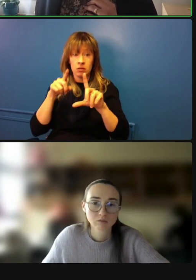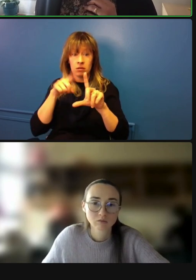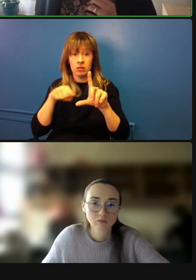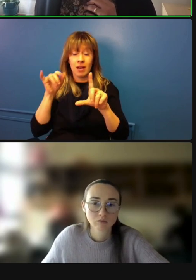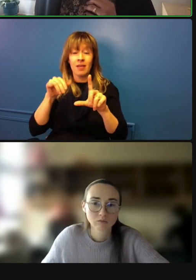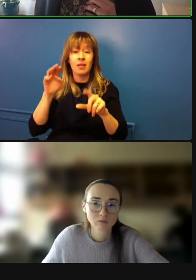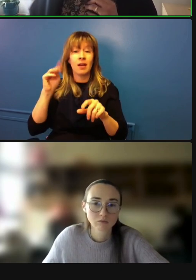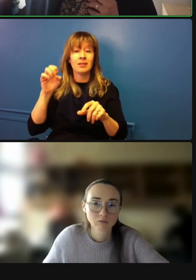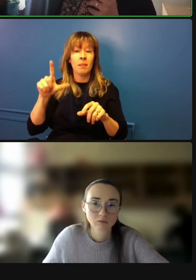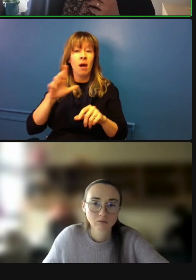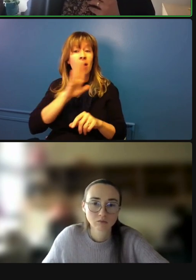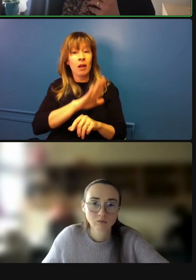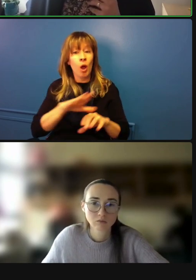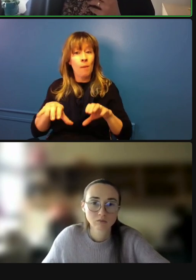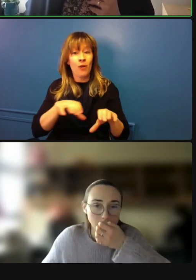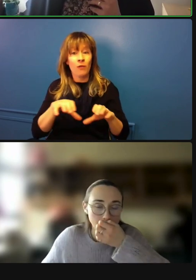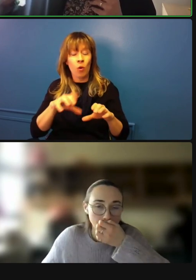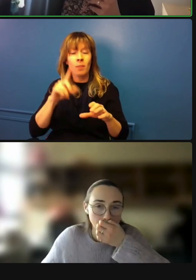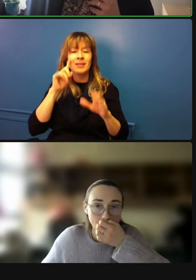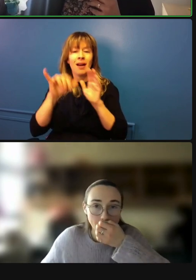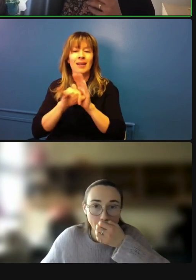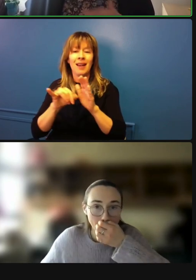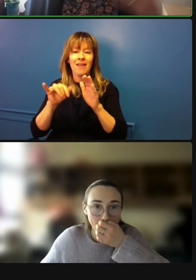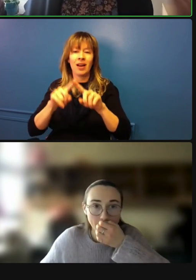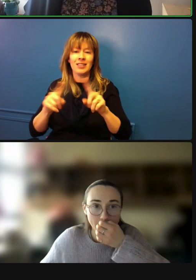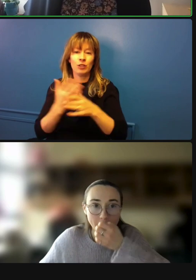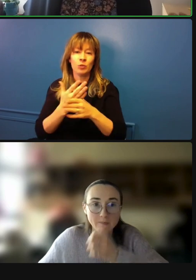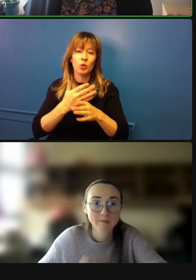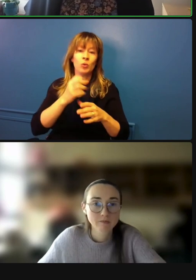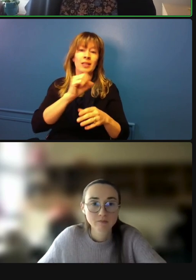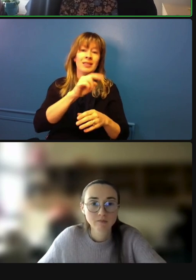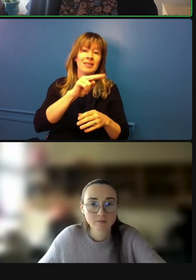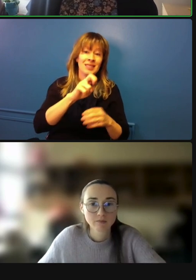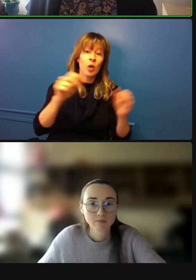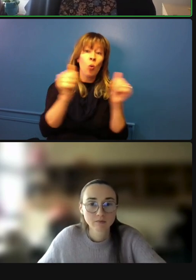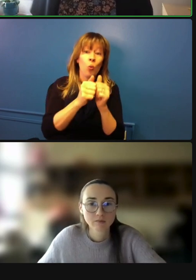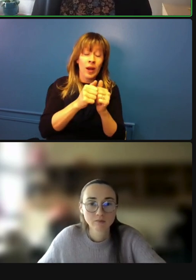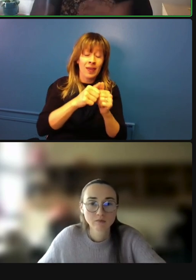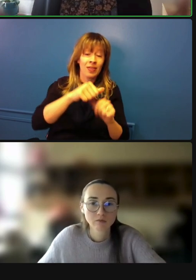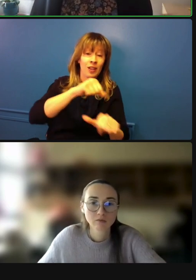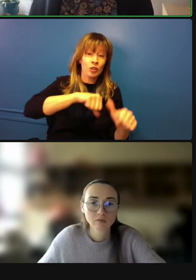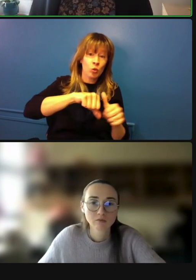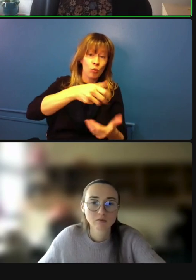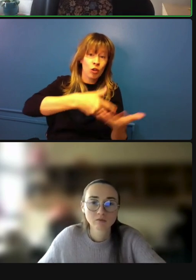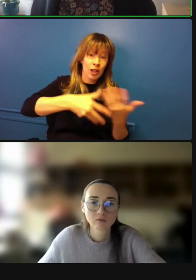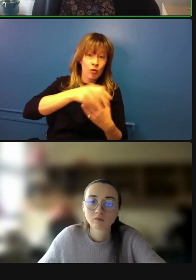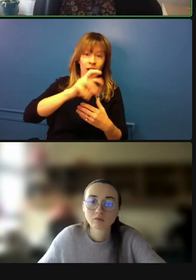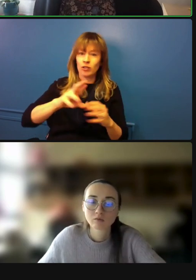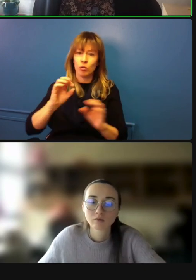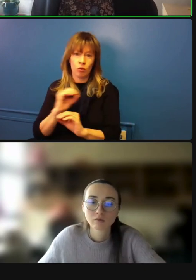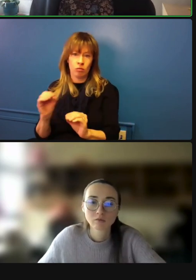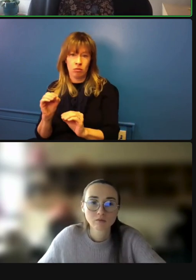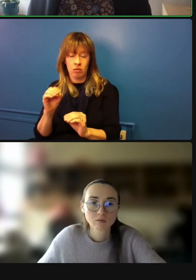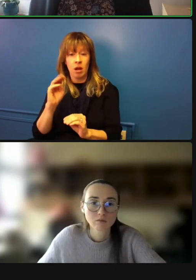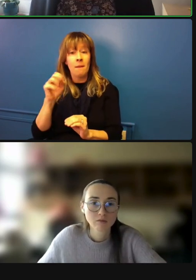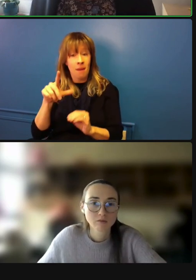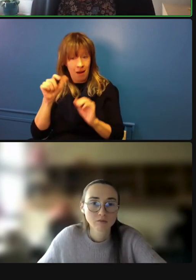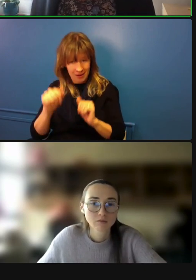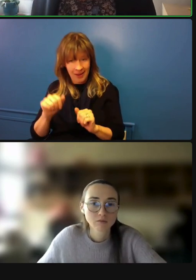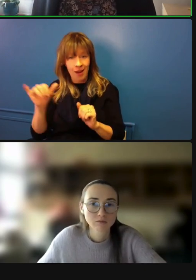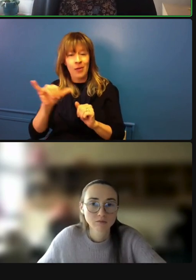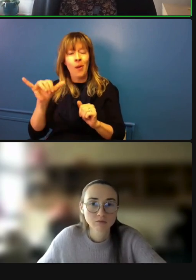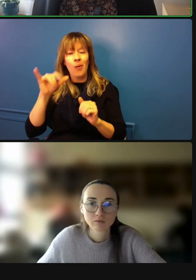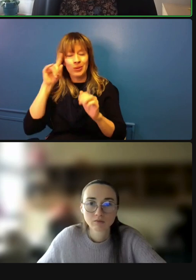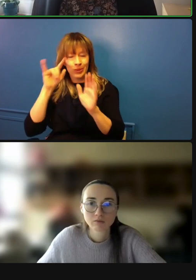performance in distinguishing between scenes with a scene of social interaction versus scenes without. The model can also tell apart the 5 different social